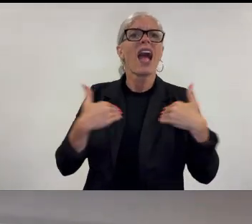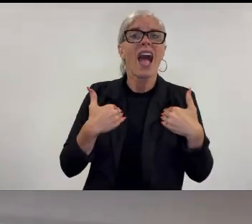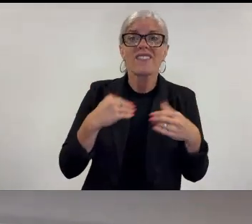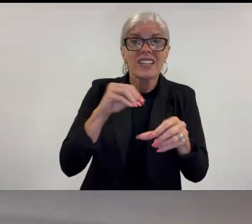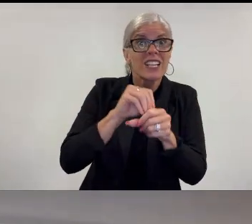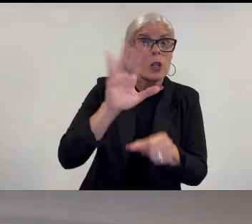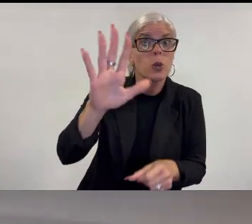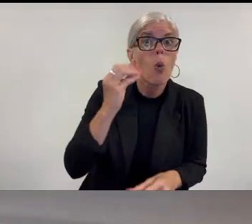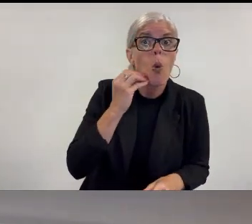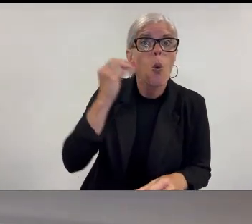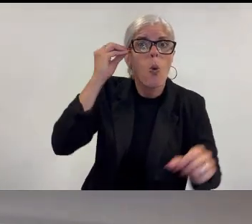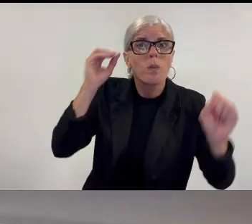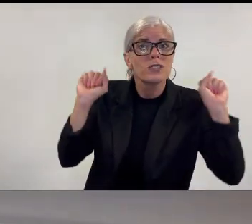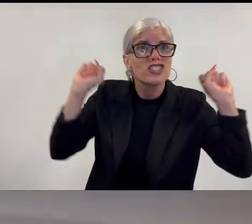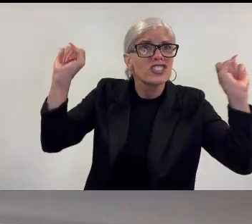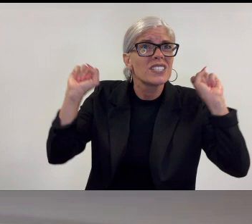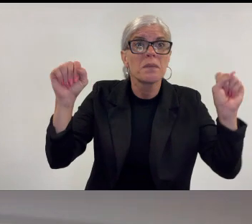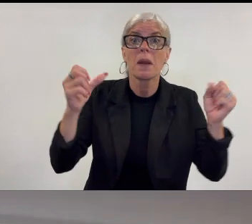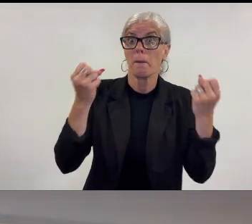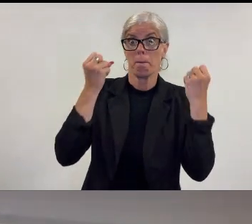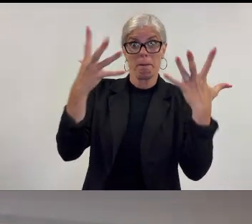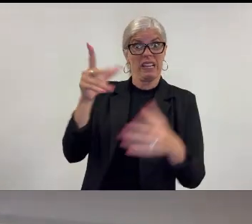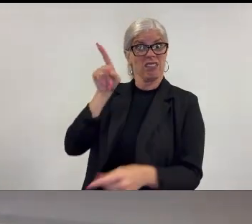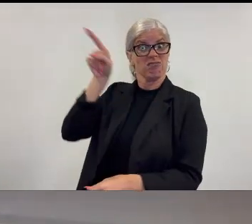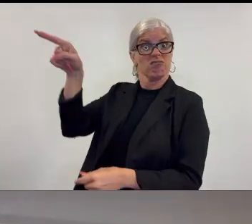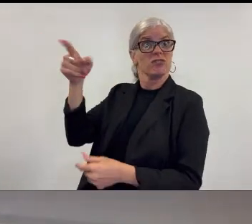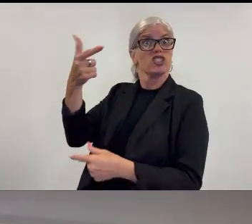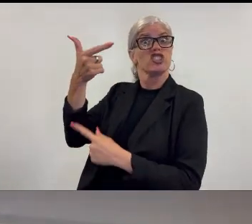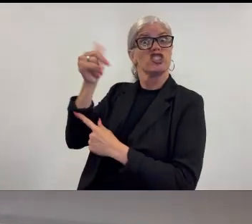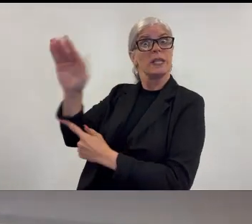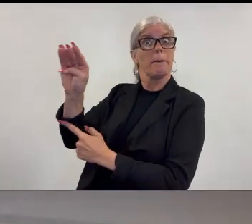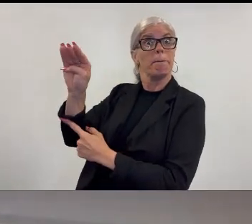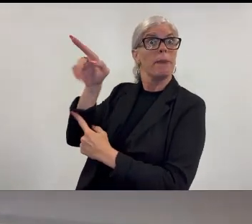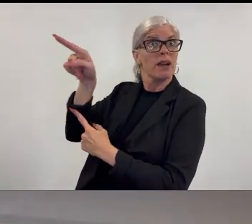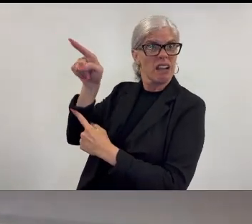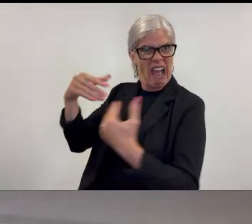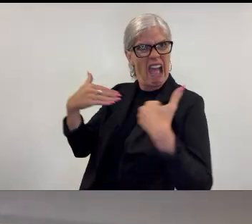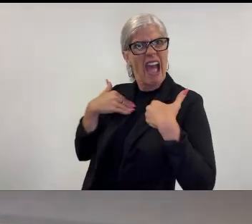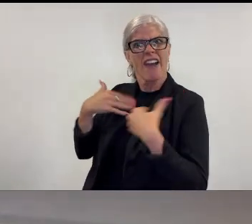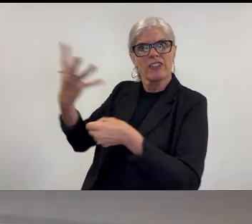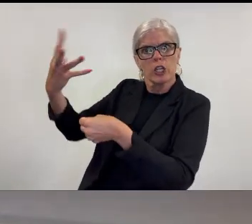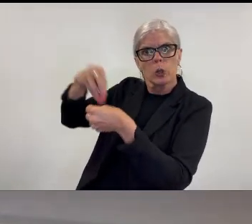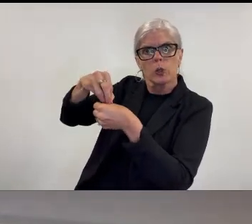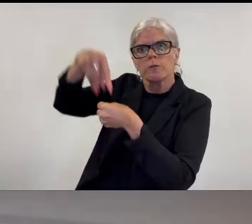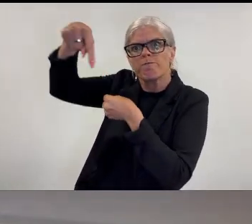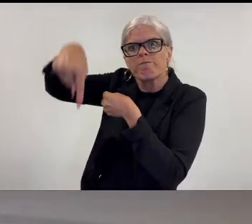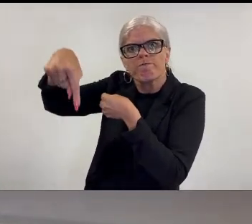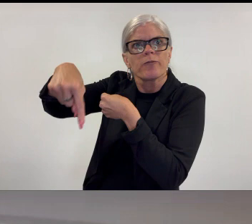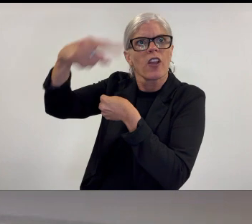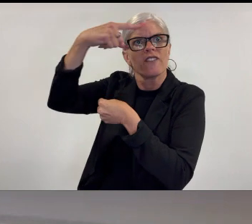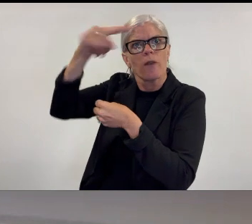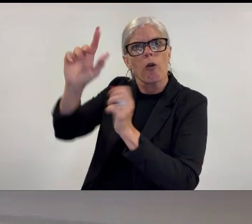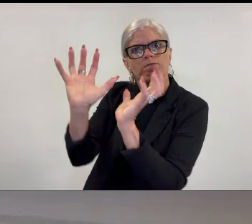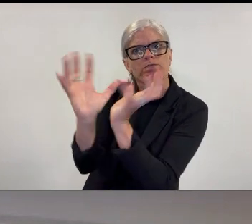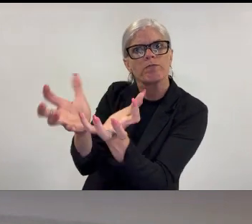are present in your gym. A lot of the gyms are now inclusive and have a